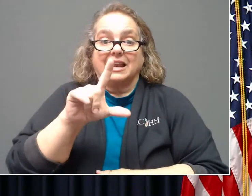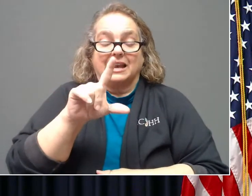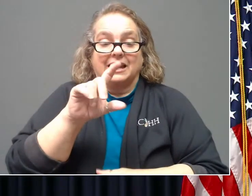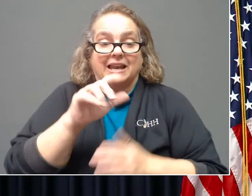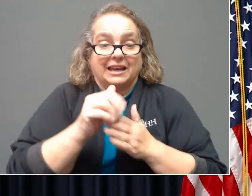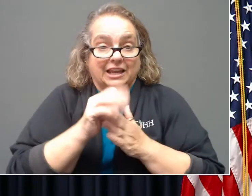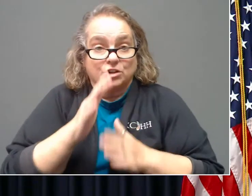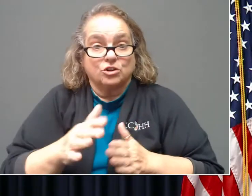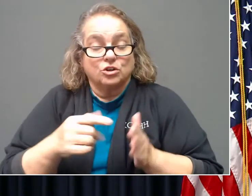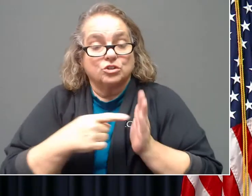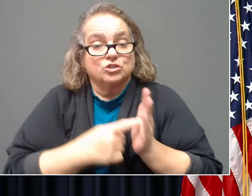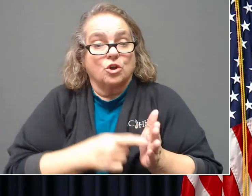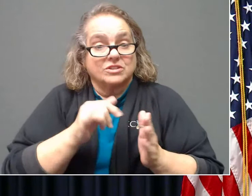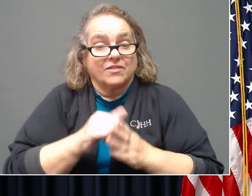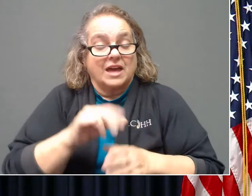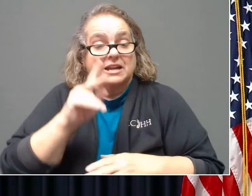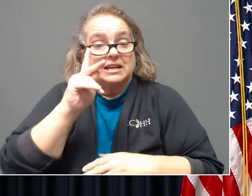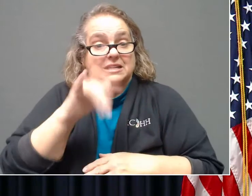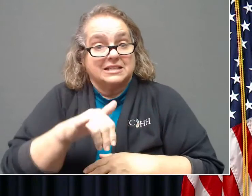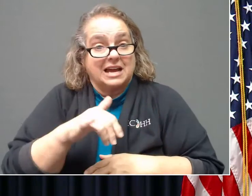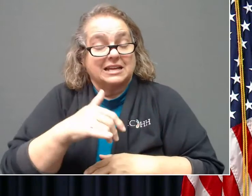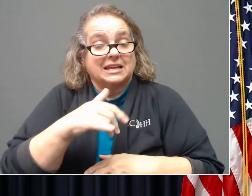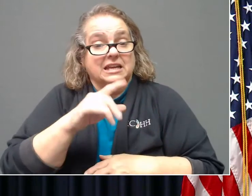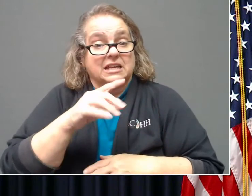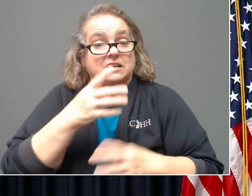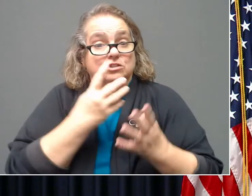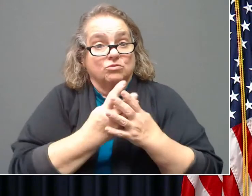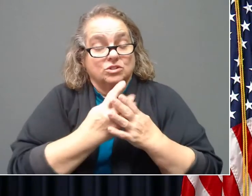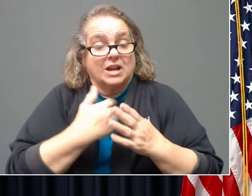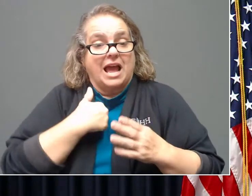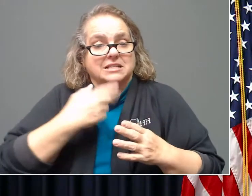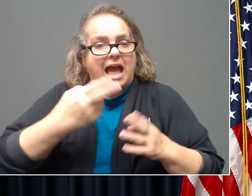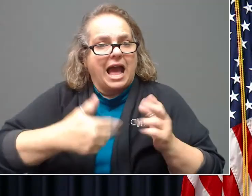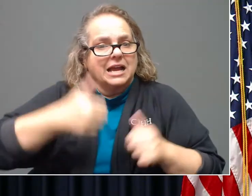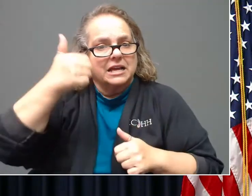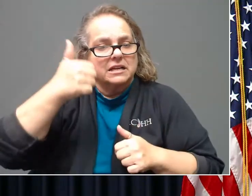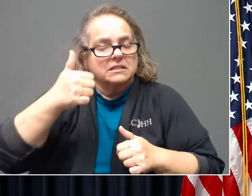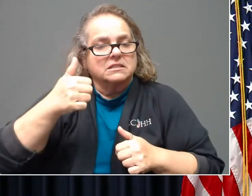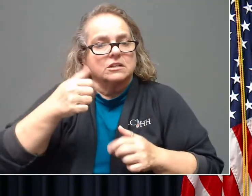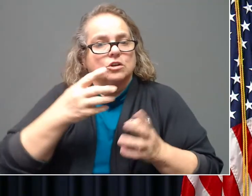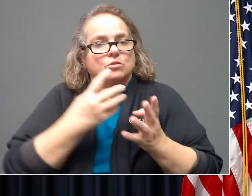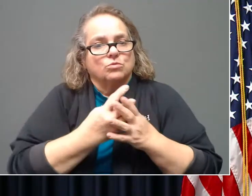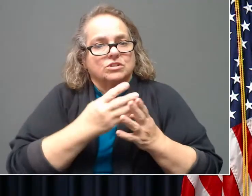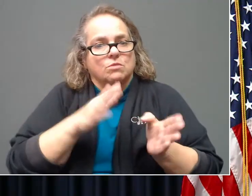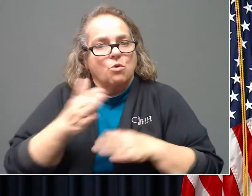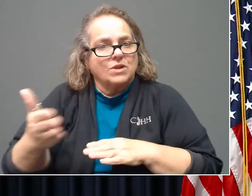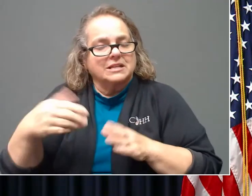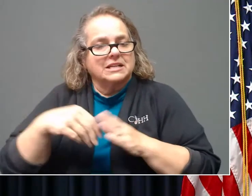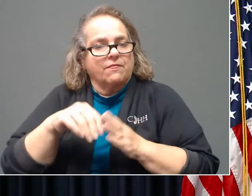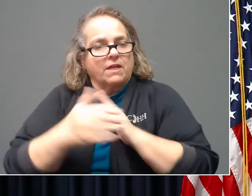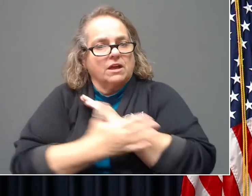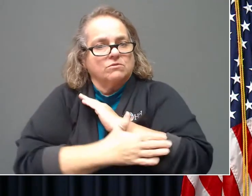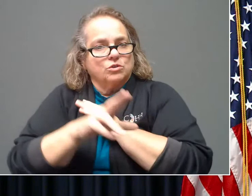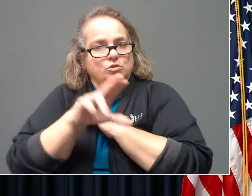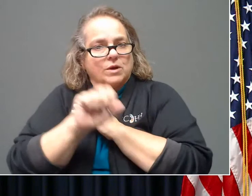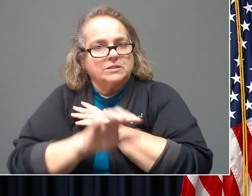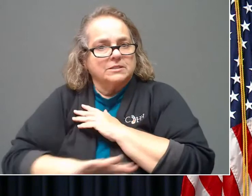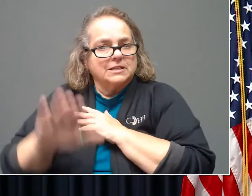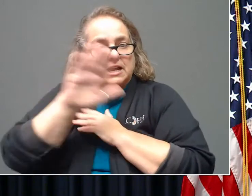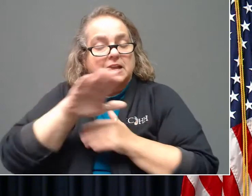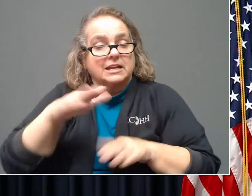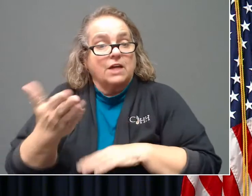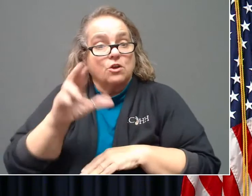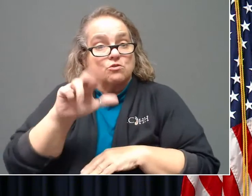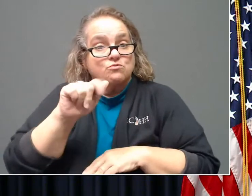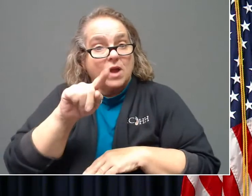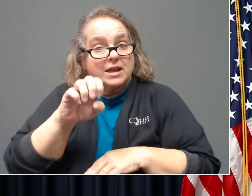country, along with some pretty severe clusters at some prisons. And it looks like the death rate among inmates is 5 times